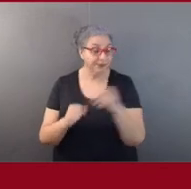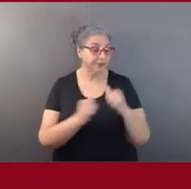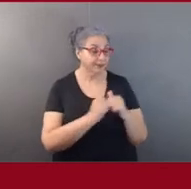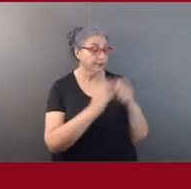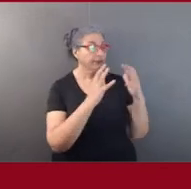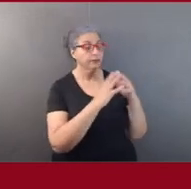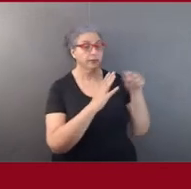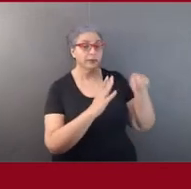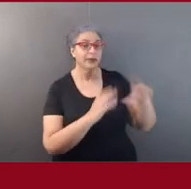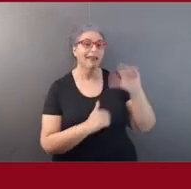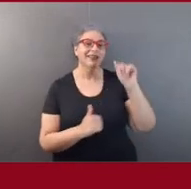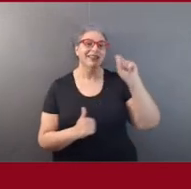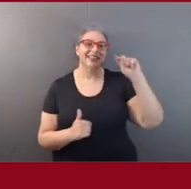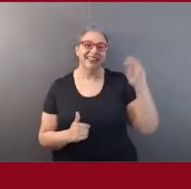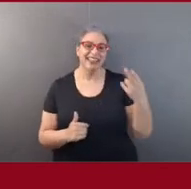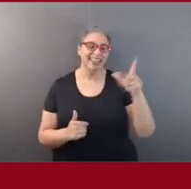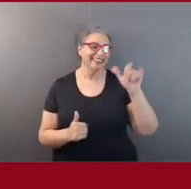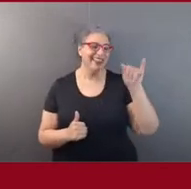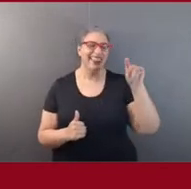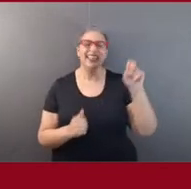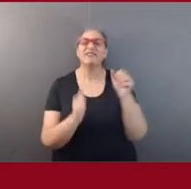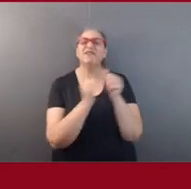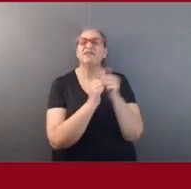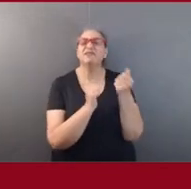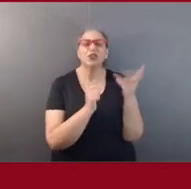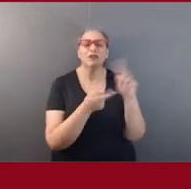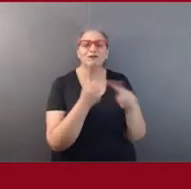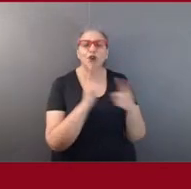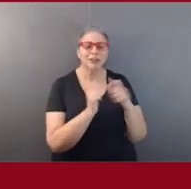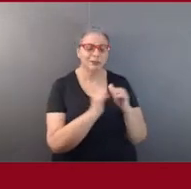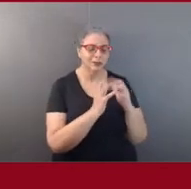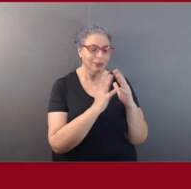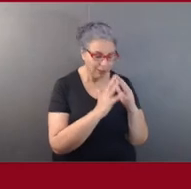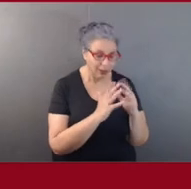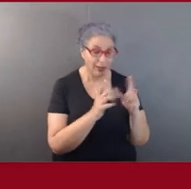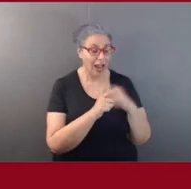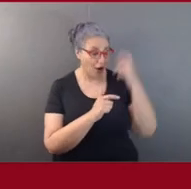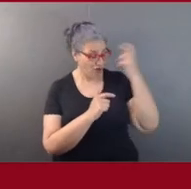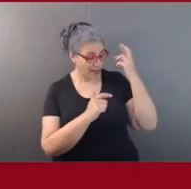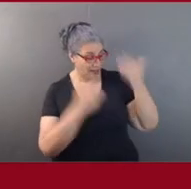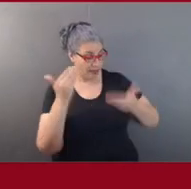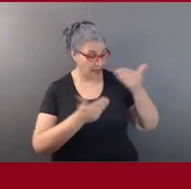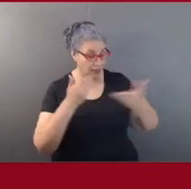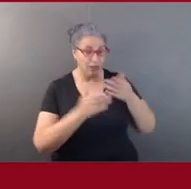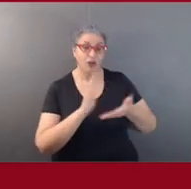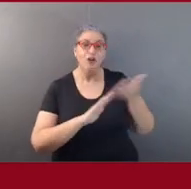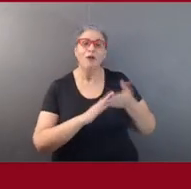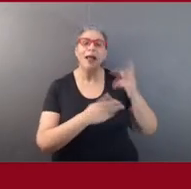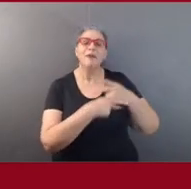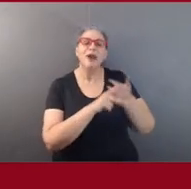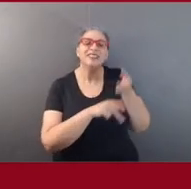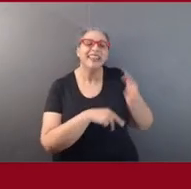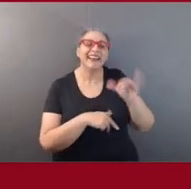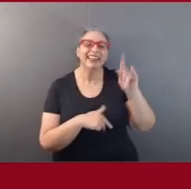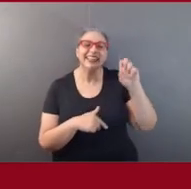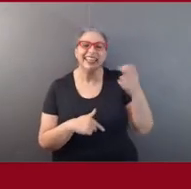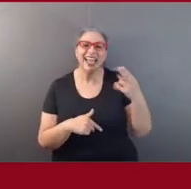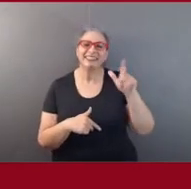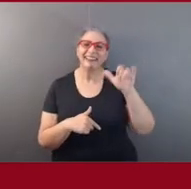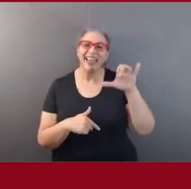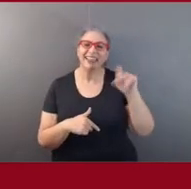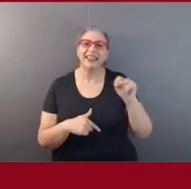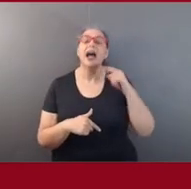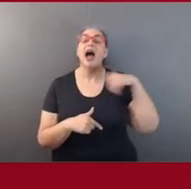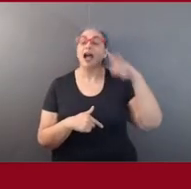created, brought Catchlight back with some friends, and really realized while I was running production over there that there was a need